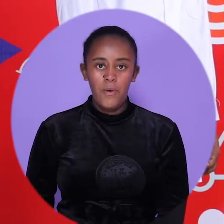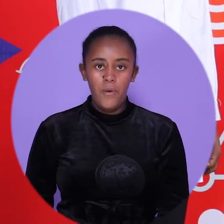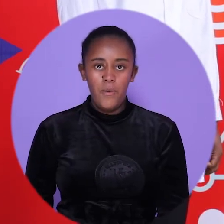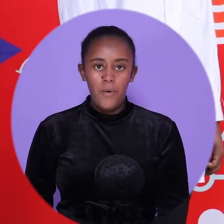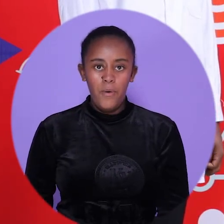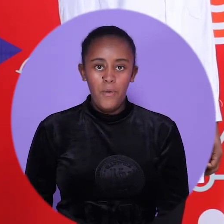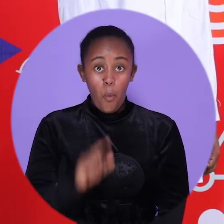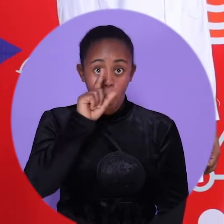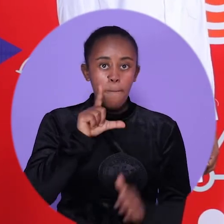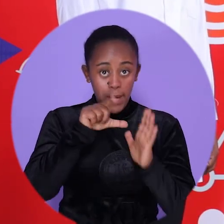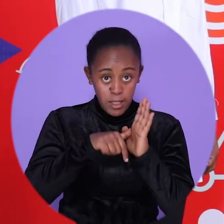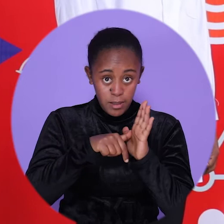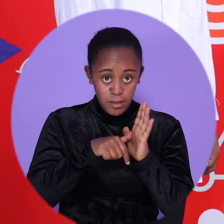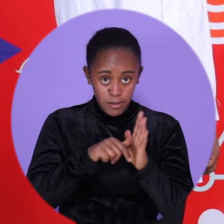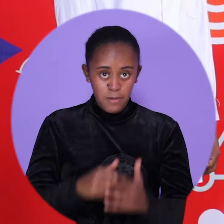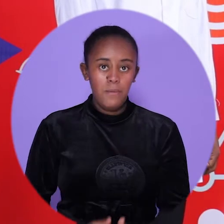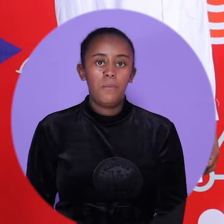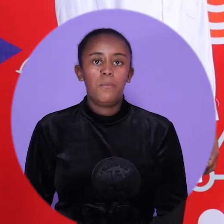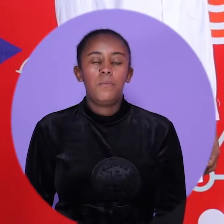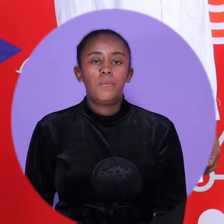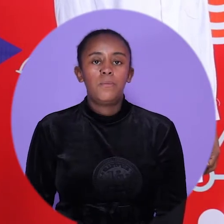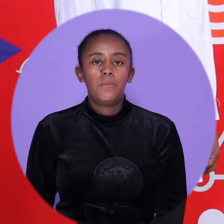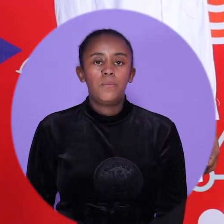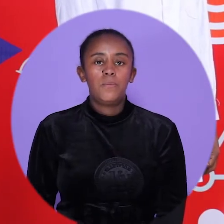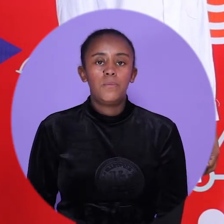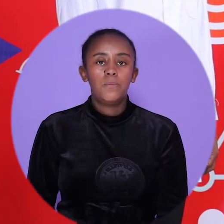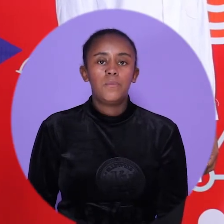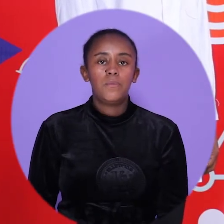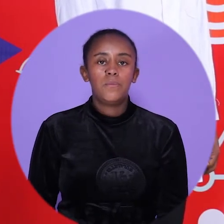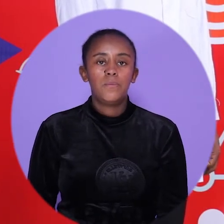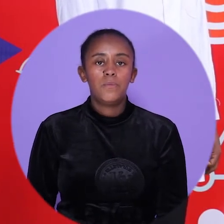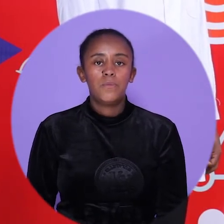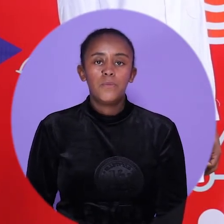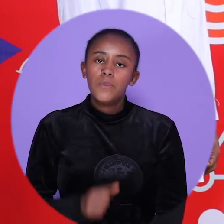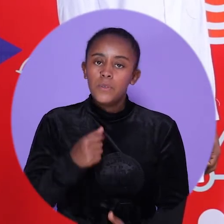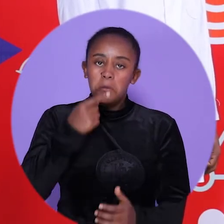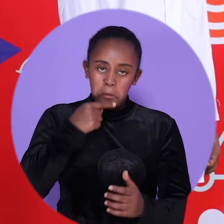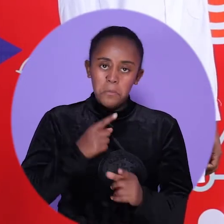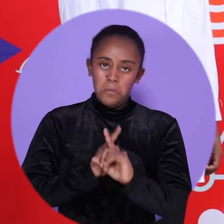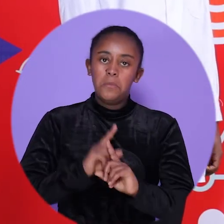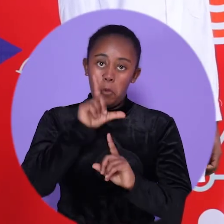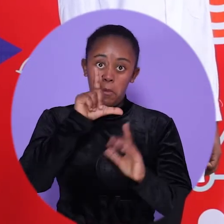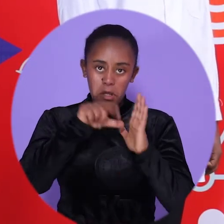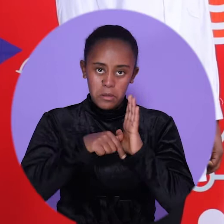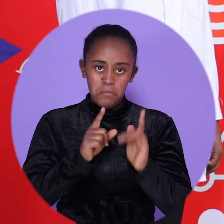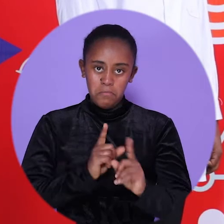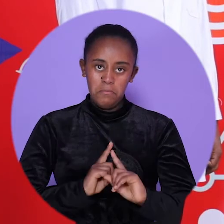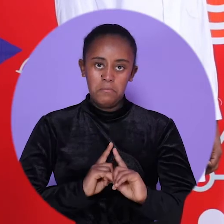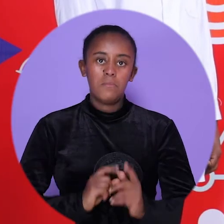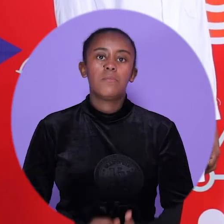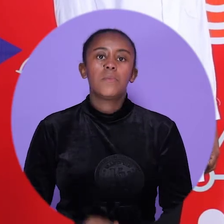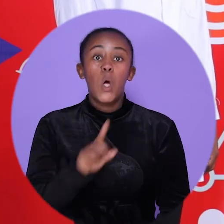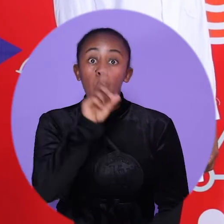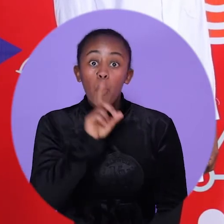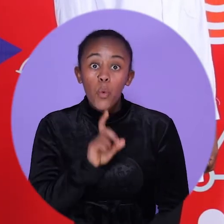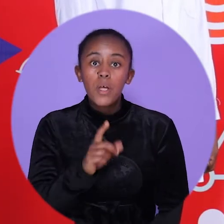I will give you 1 minute. You have to tell me the possible answer for the question number one. The question, it